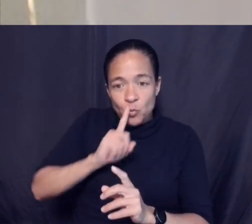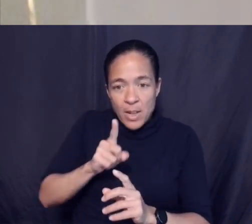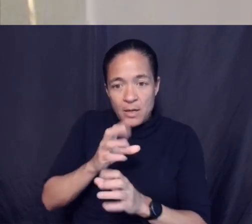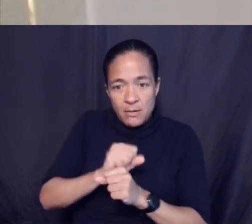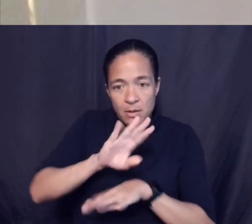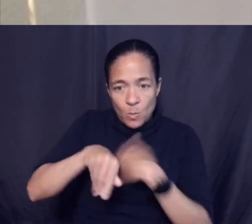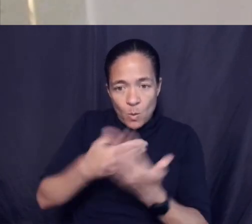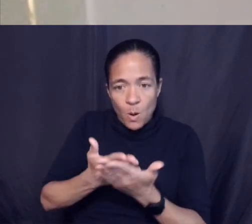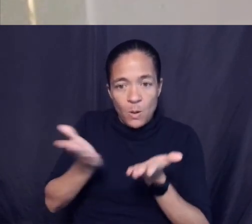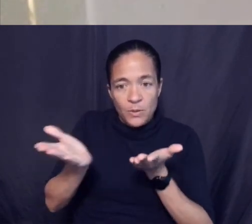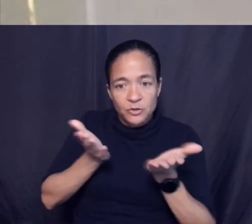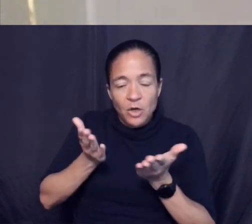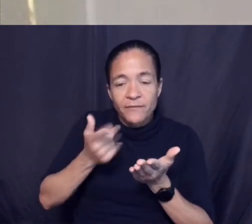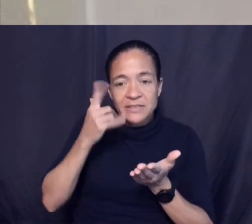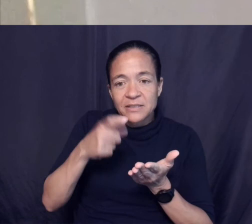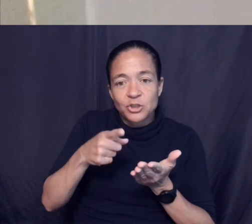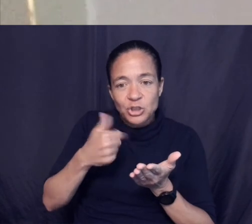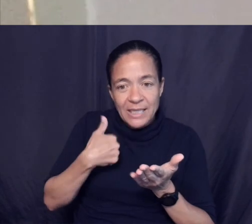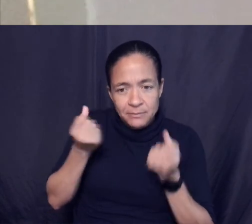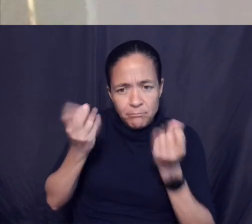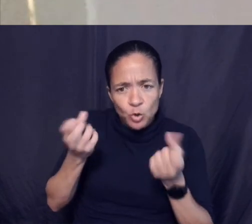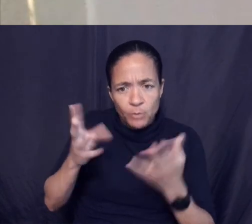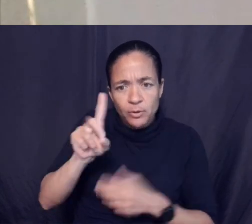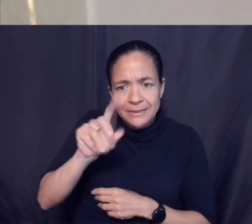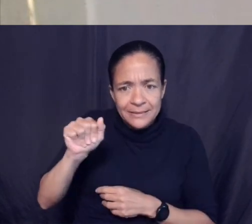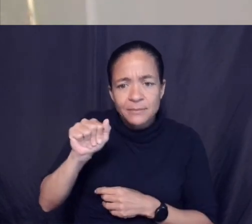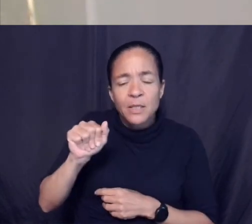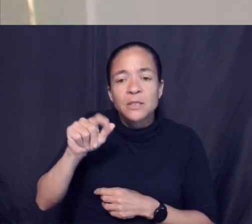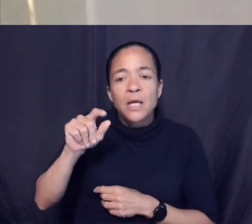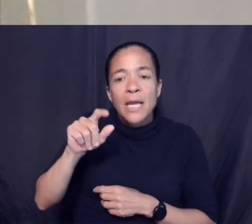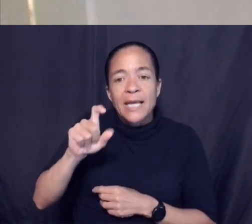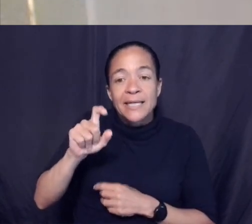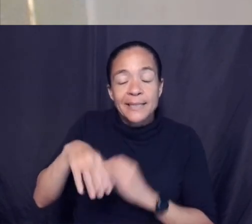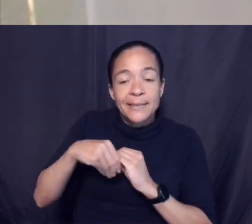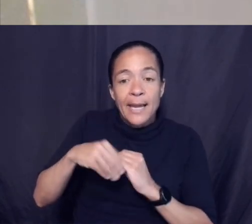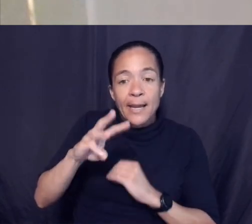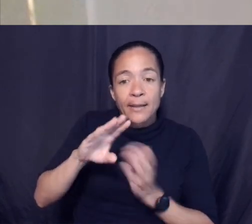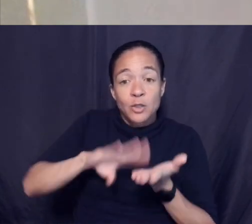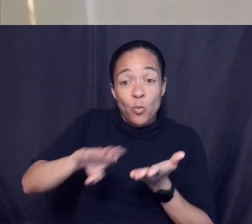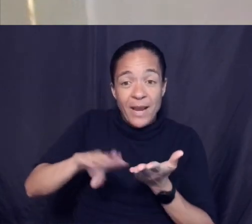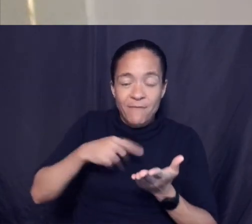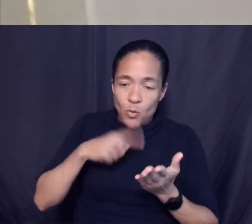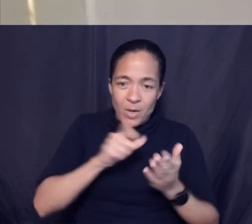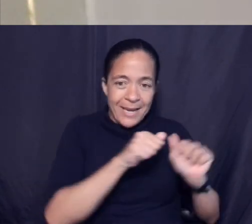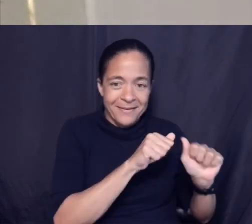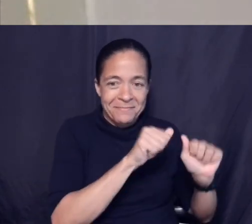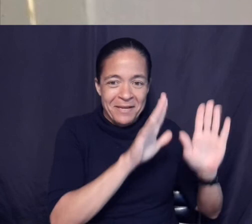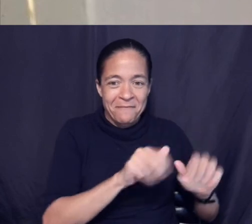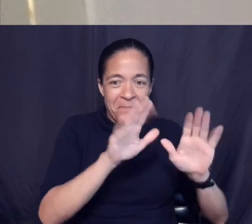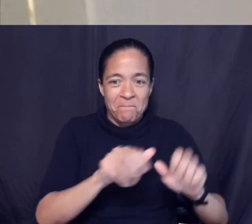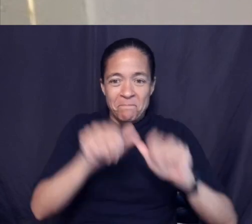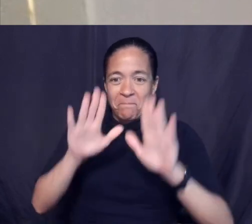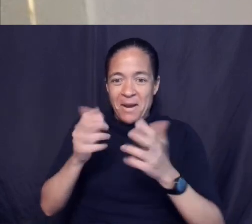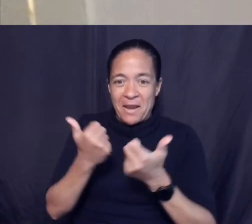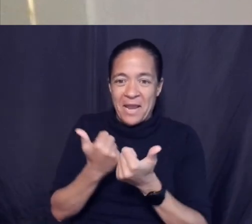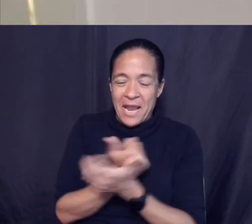the services that she absolutely needs, being a child with multiple disabilities and needing to be on a waiver, we've had to give up